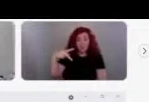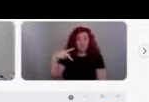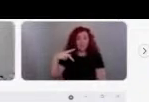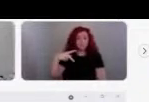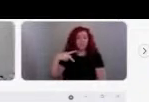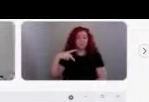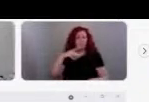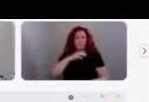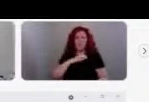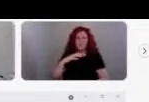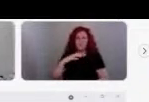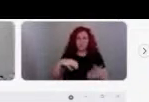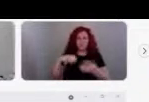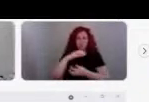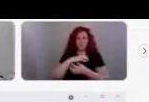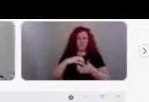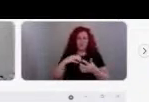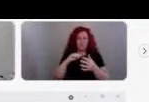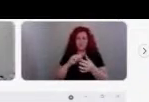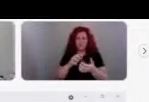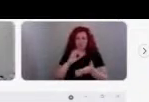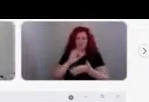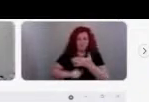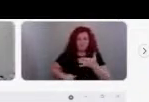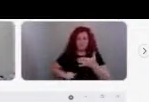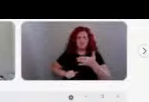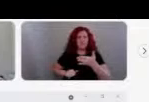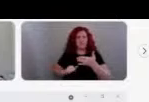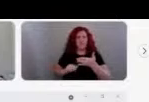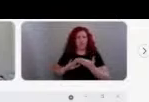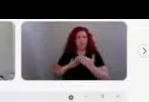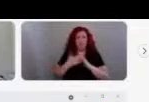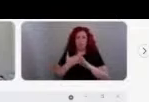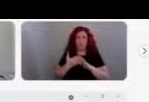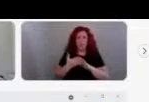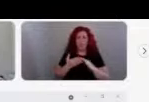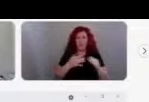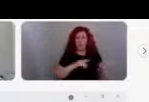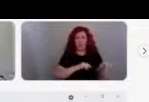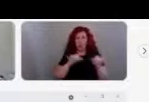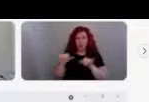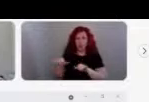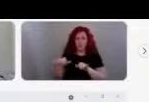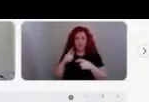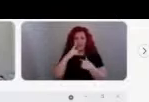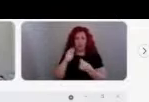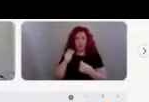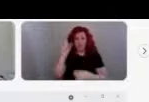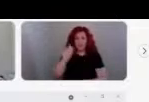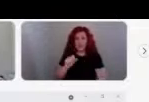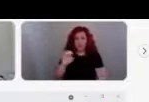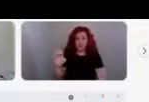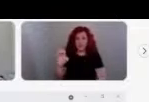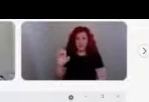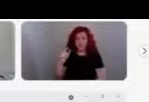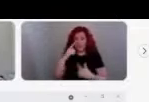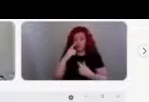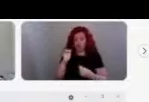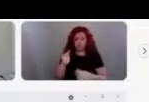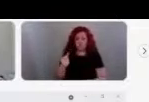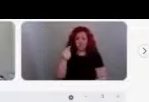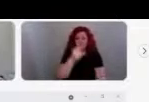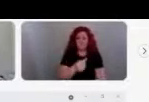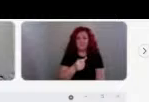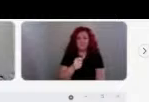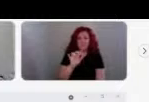taken our community completely away from the common interest we share with southeast arizona and cochise county and placed us in district